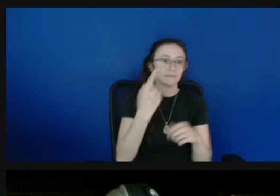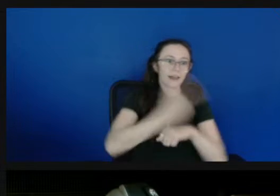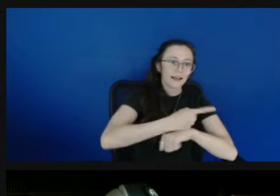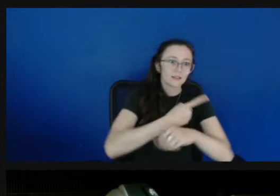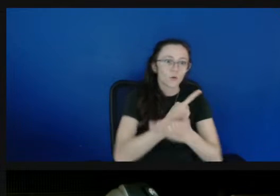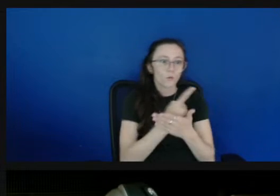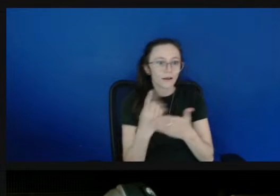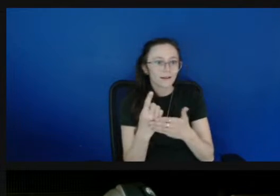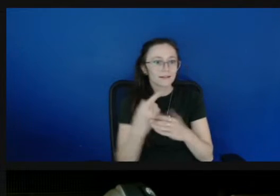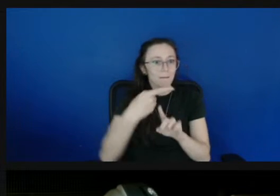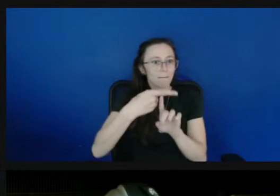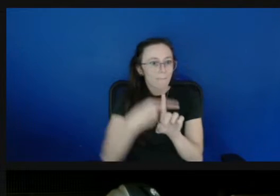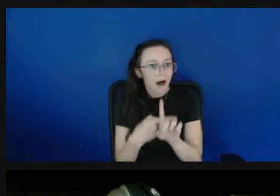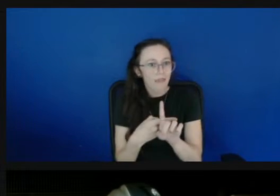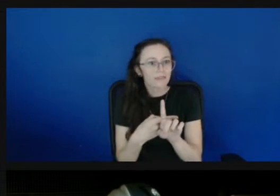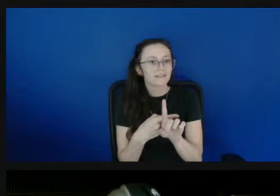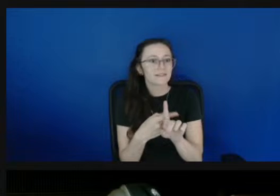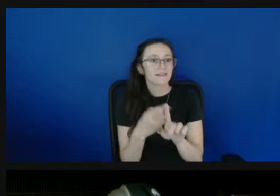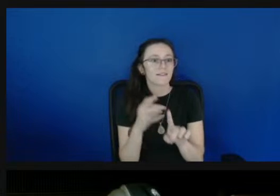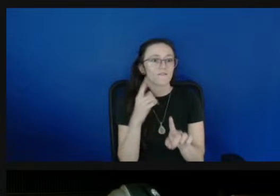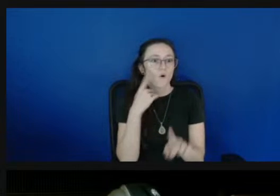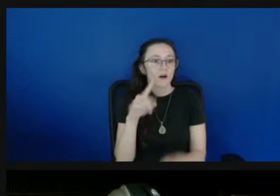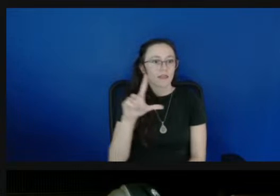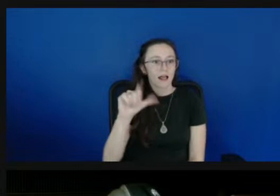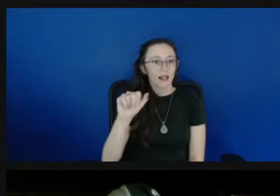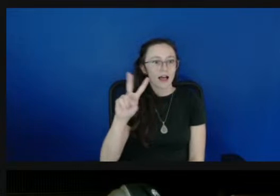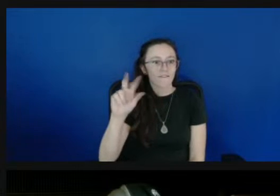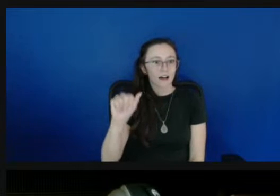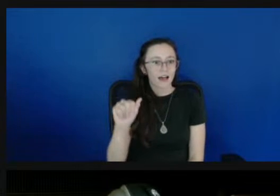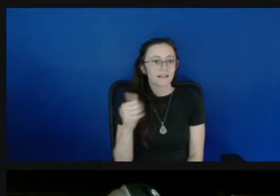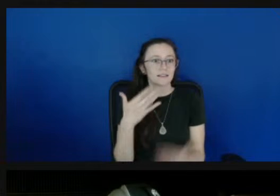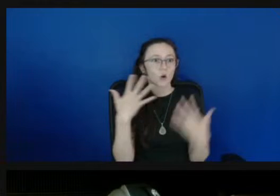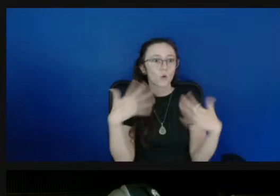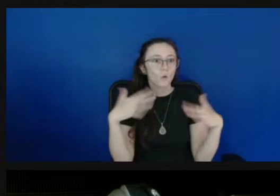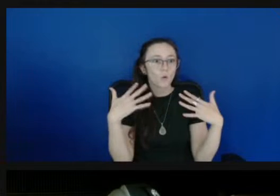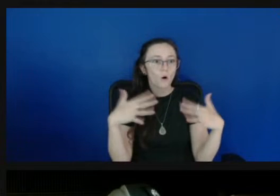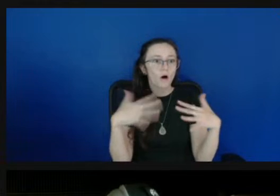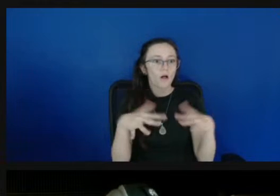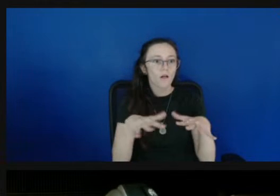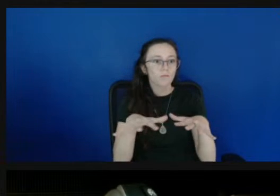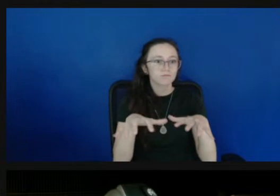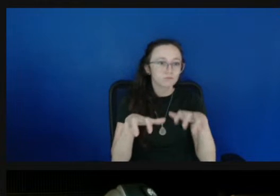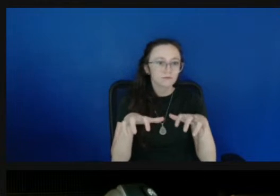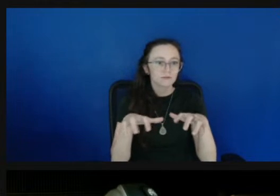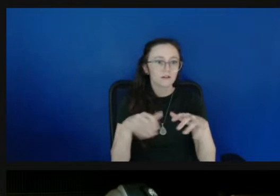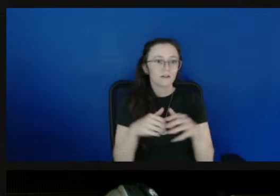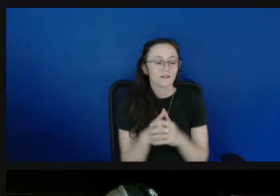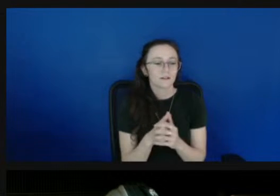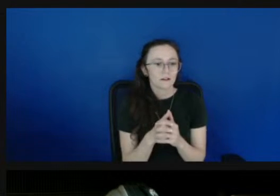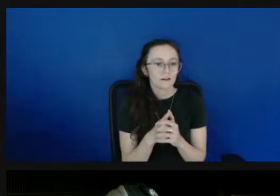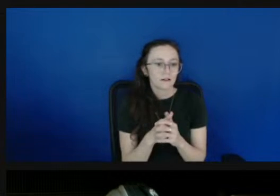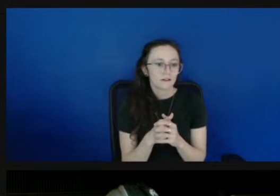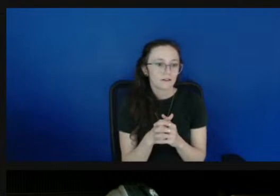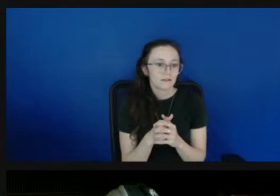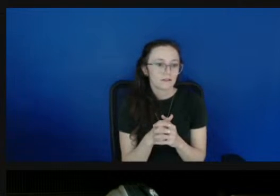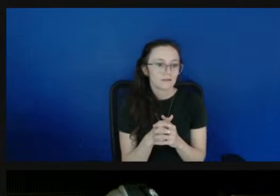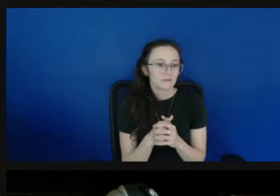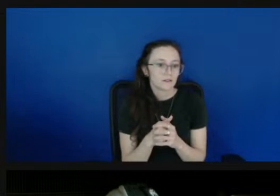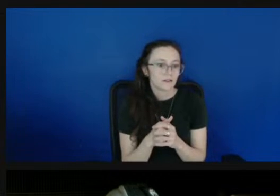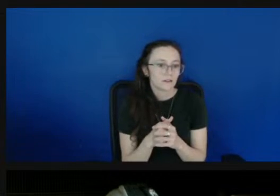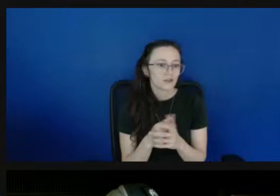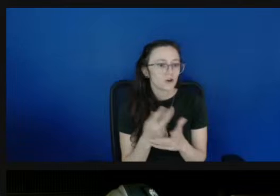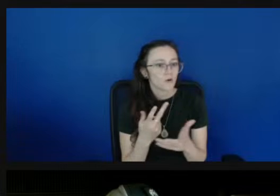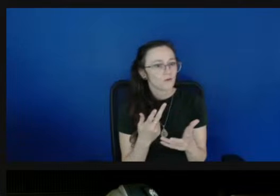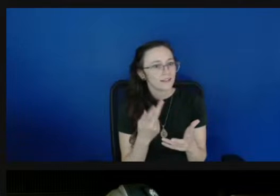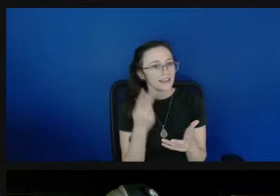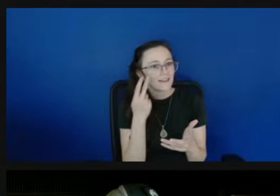like that far-fetched that it could do that also near surface underground. But I think the real wrench in there is if that crack starts opening, and if